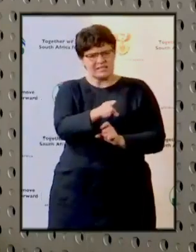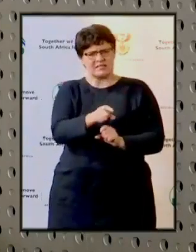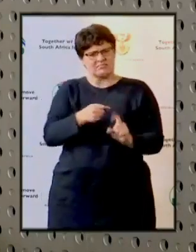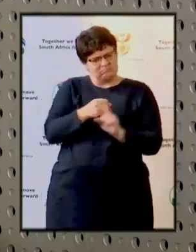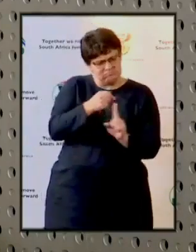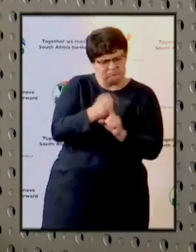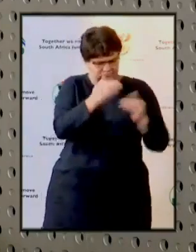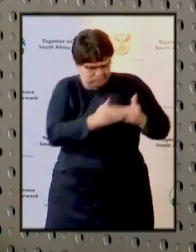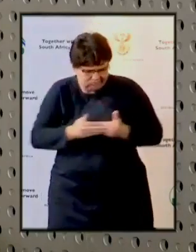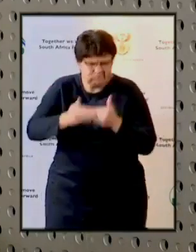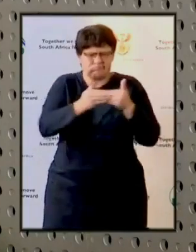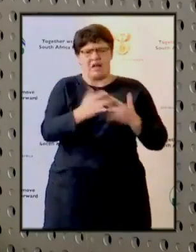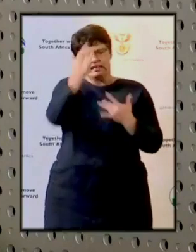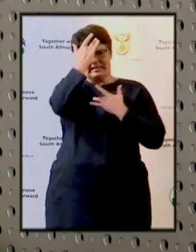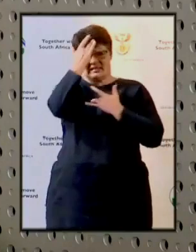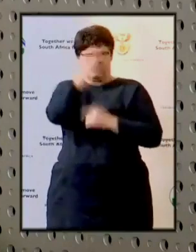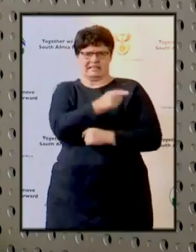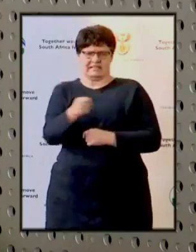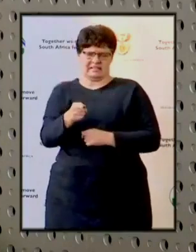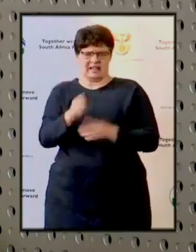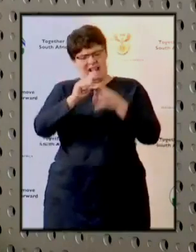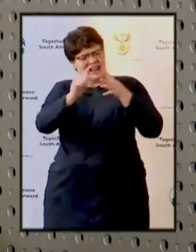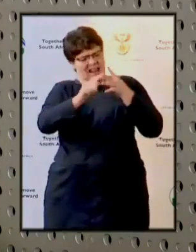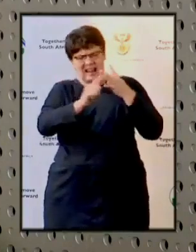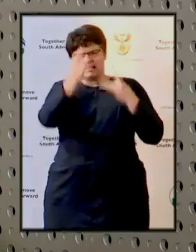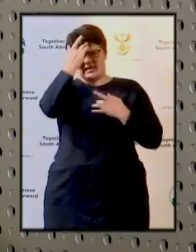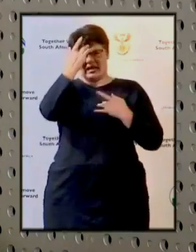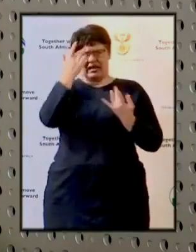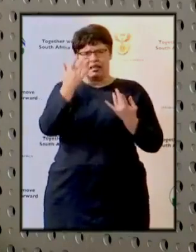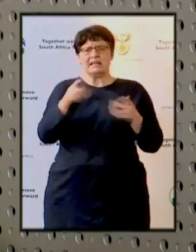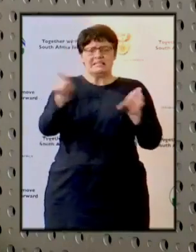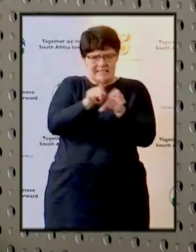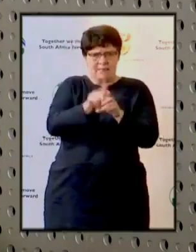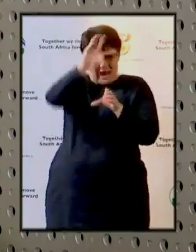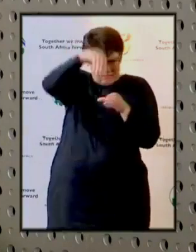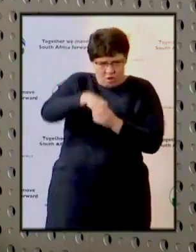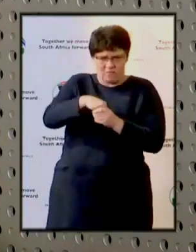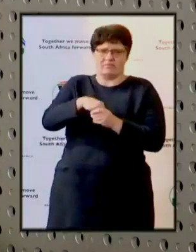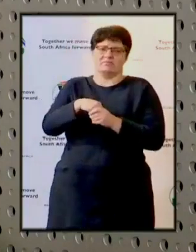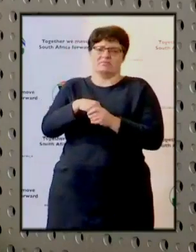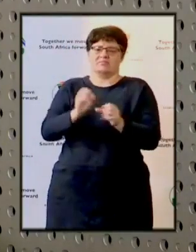looking after people who are sick with all sorts of other illnesses, including COVID.